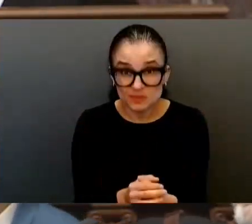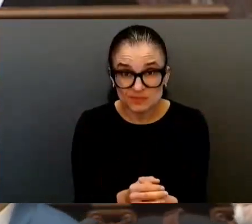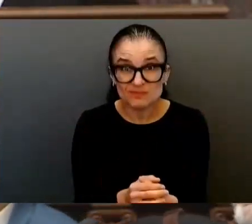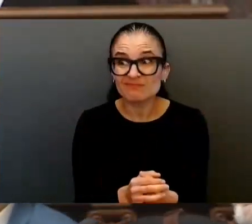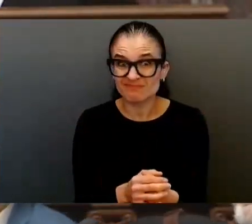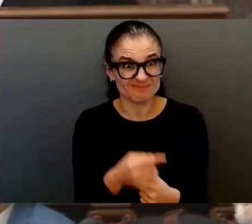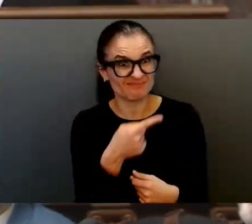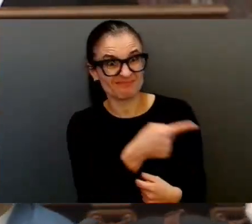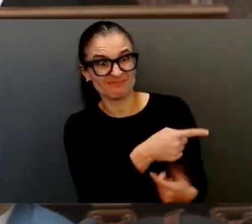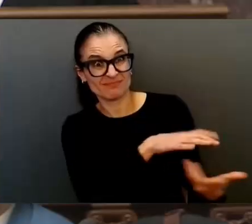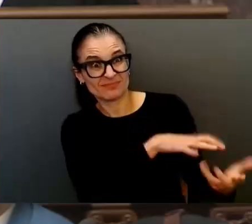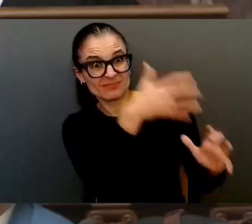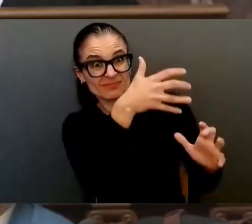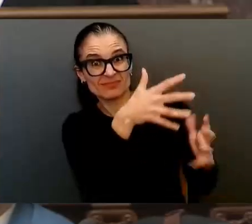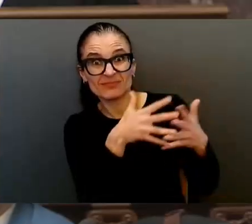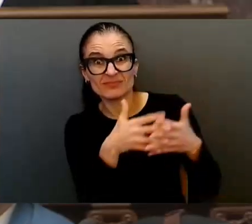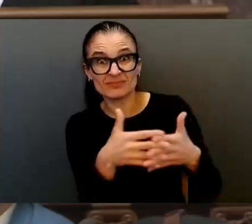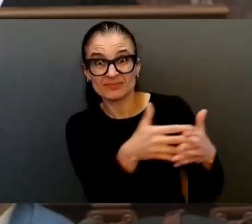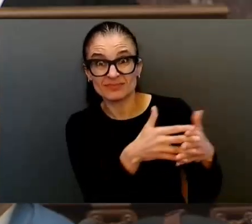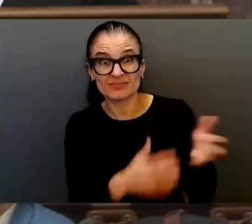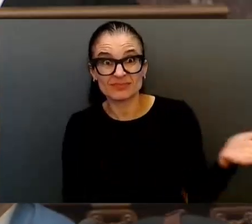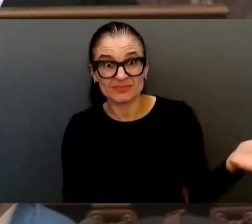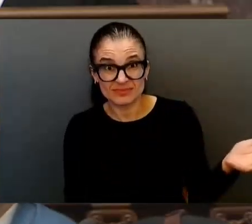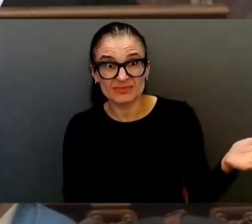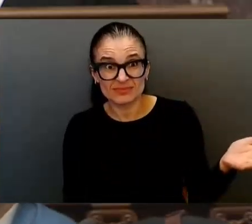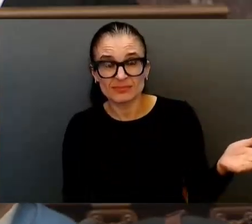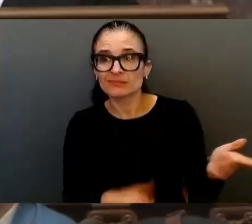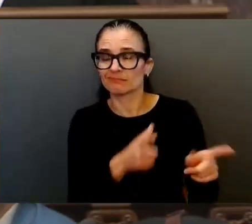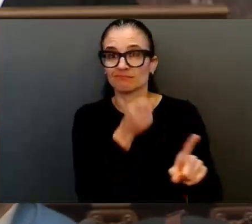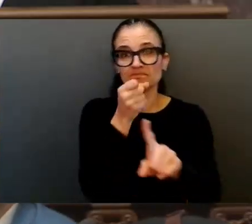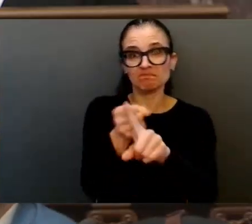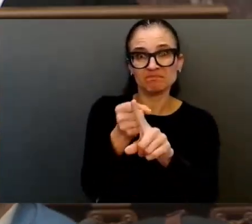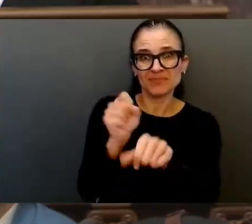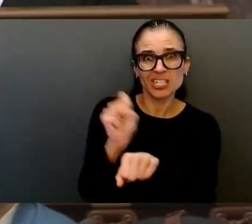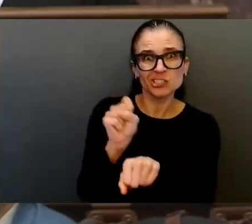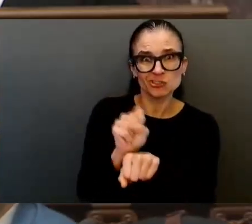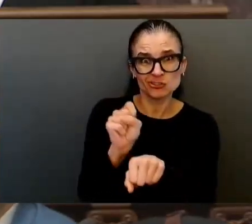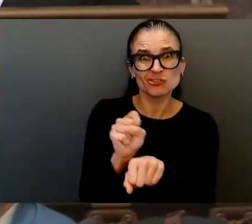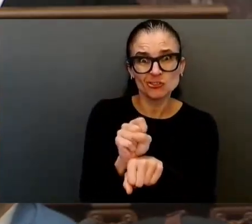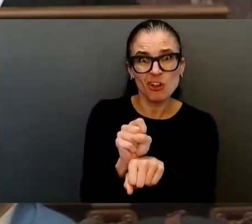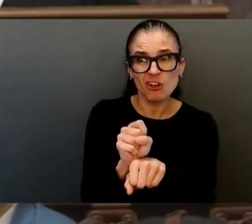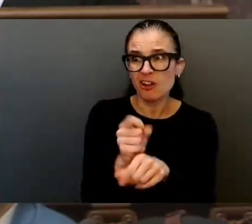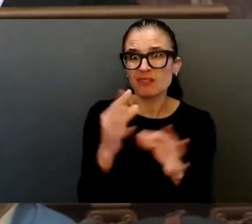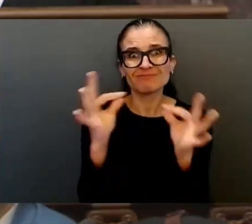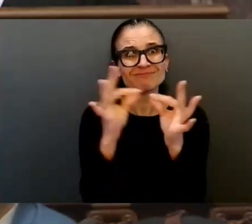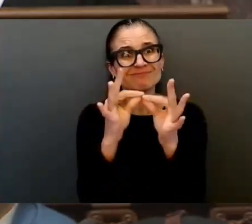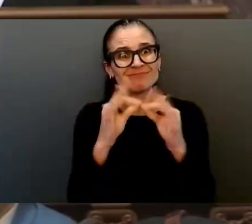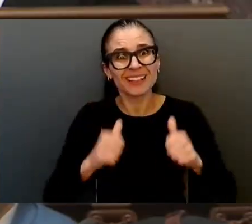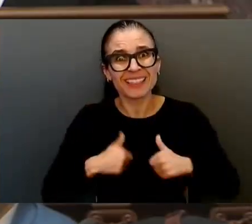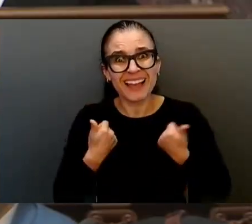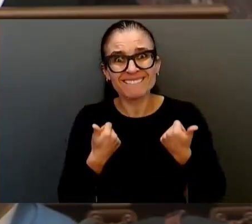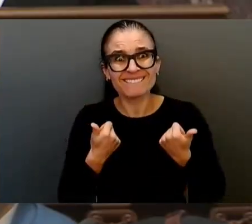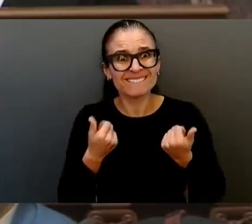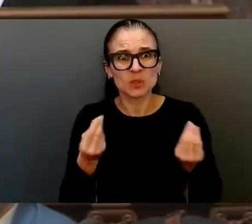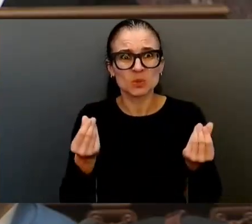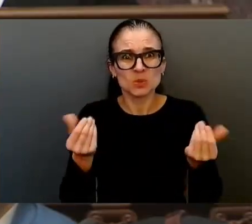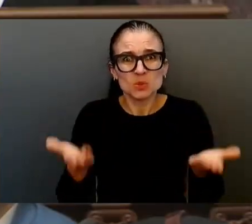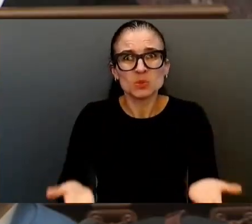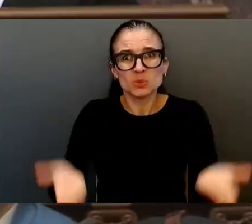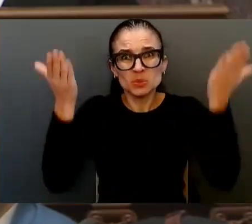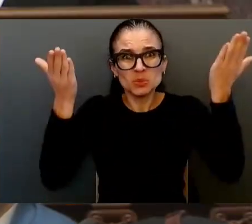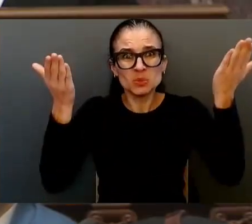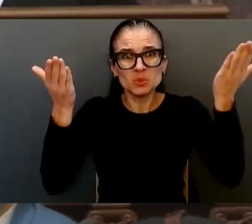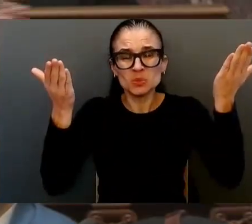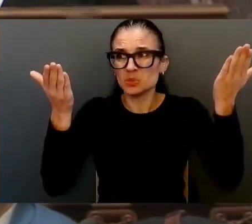more pressure on people, that I'm so glad that the investments that our government has been making, guided by our